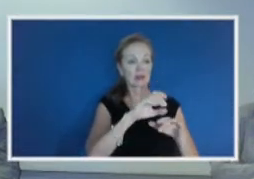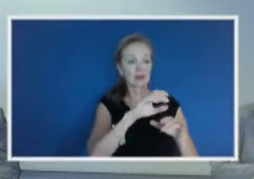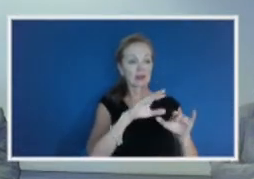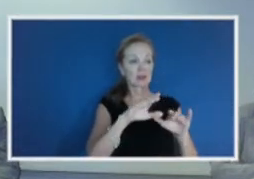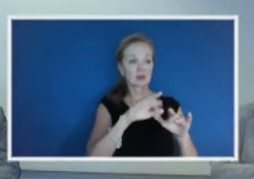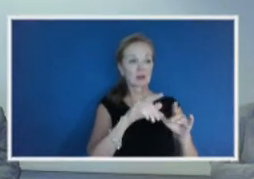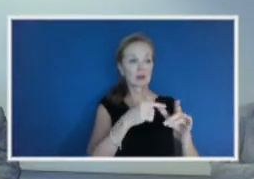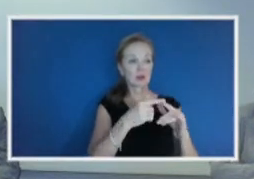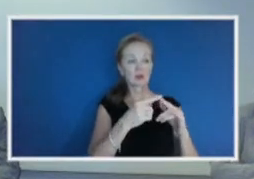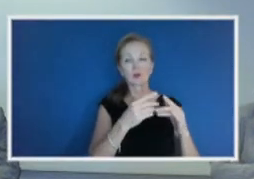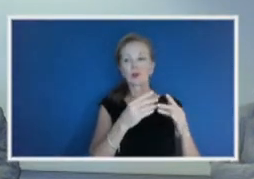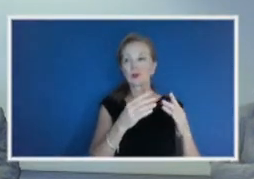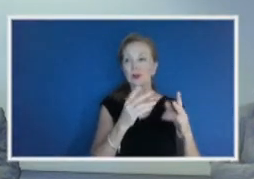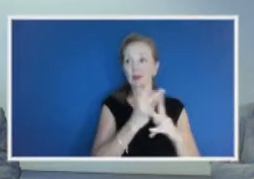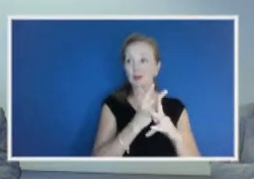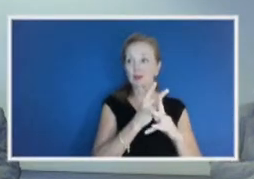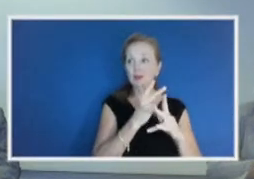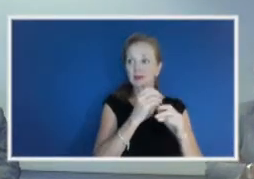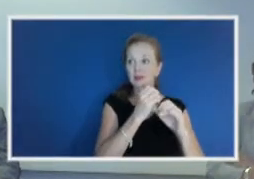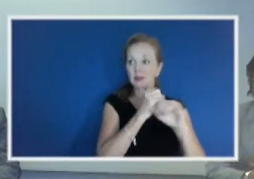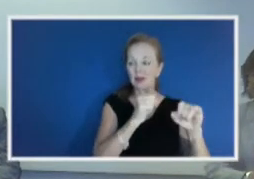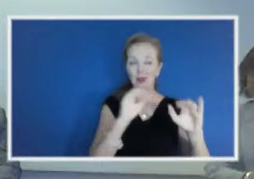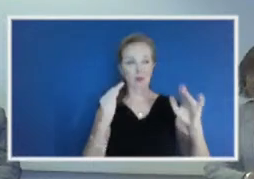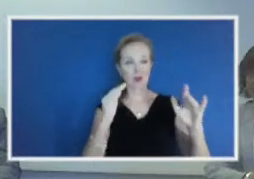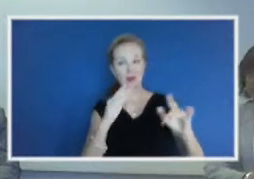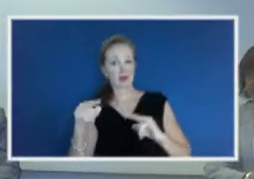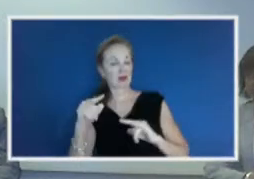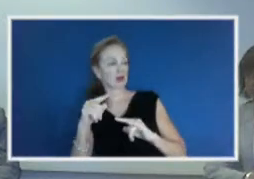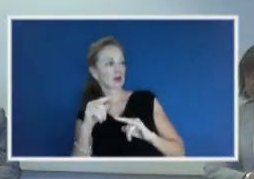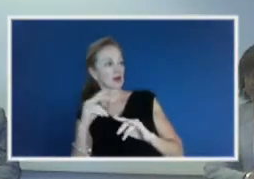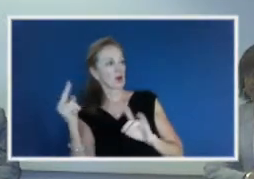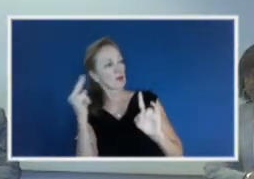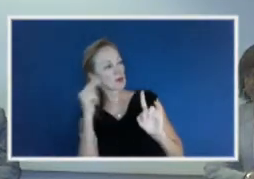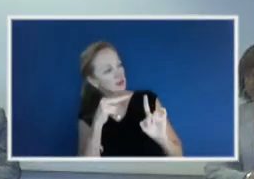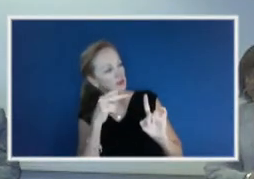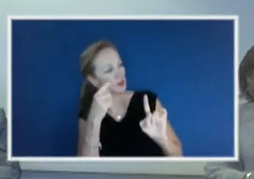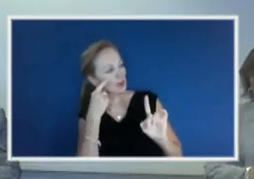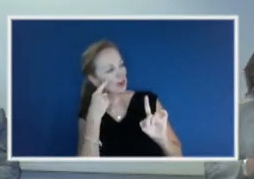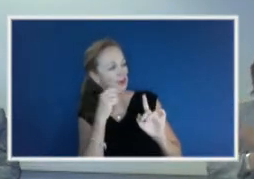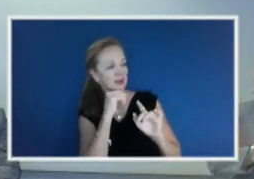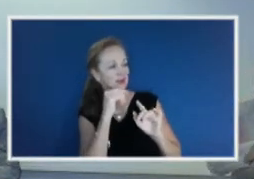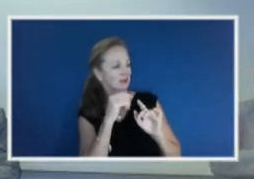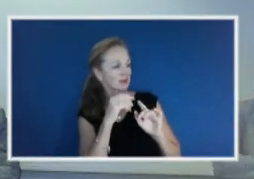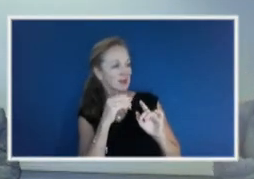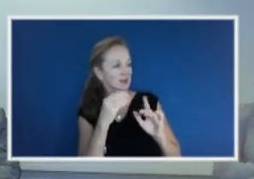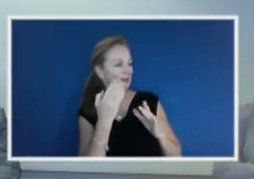is intrusive or hostile. I don't think we've worked it out. We're doing a lot of good work here,